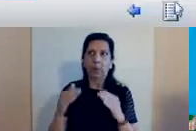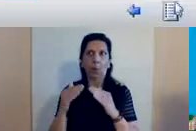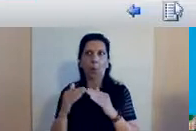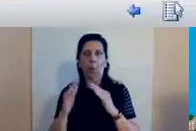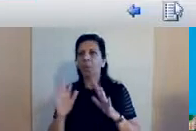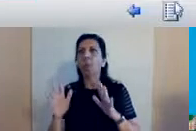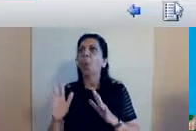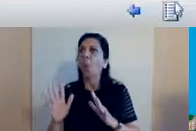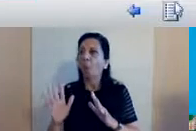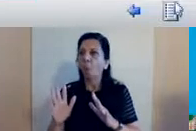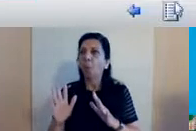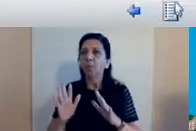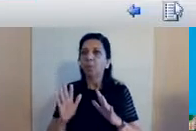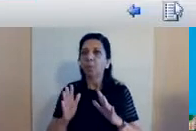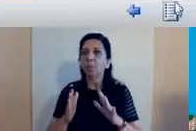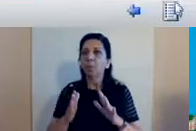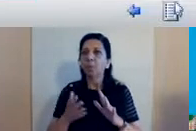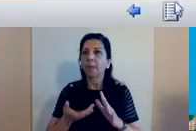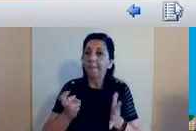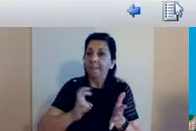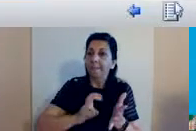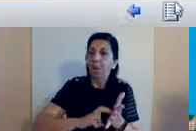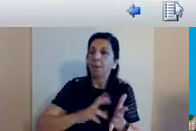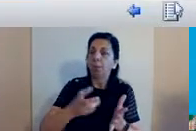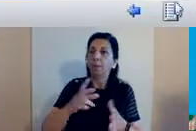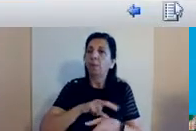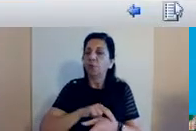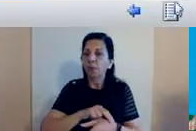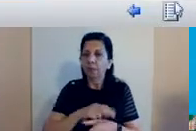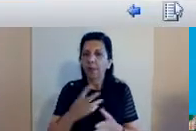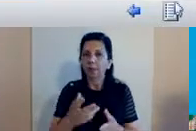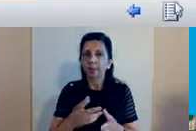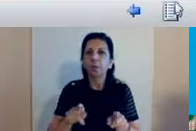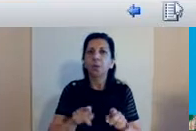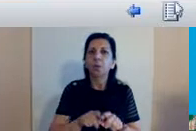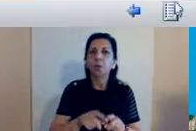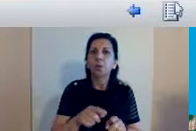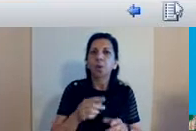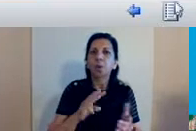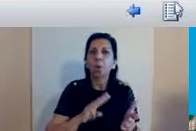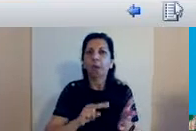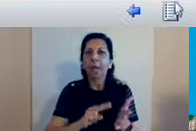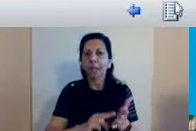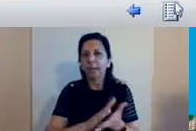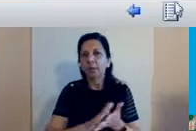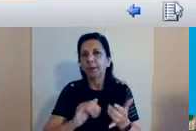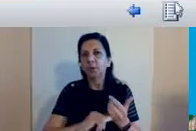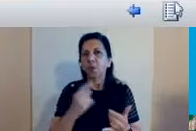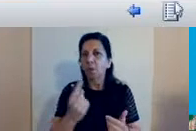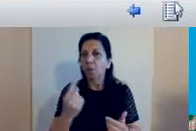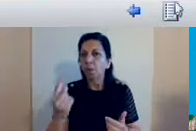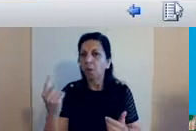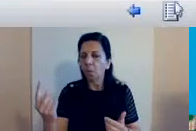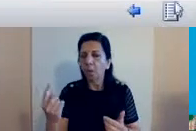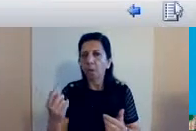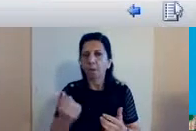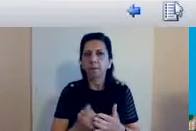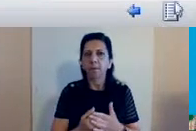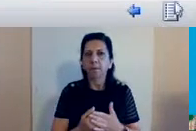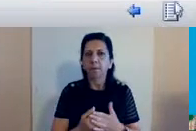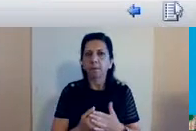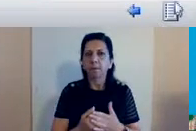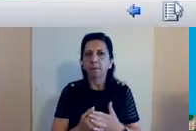advice and support. And again, 111 has played a really key part in COVID-19 response and will